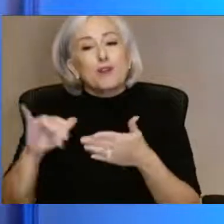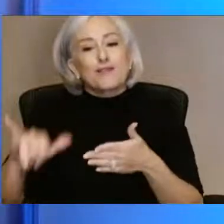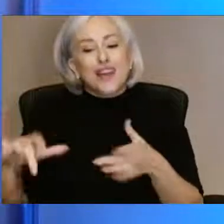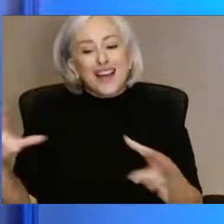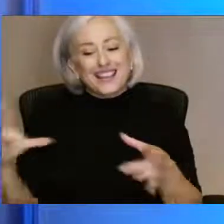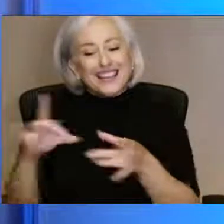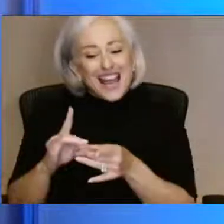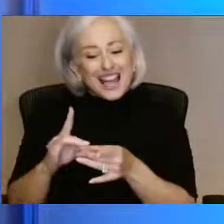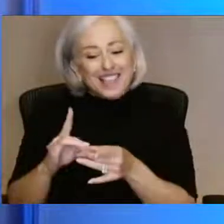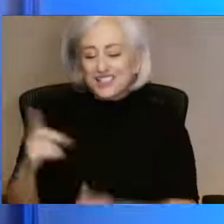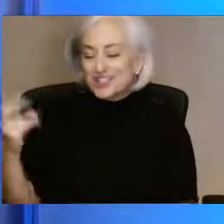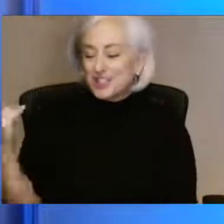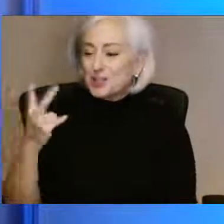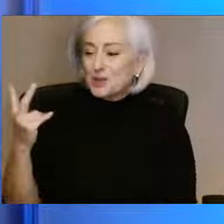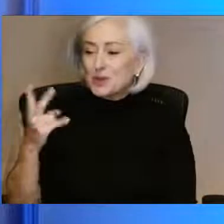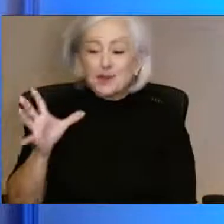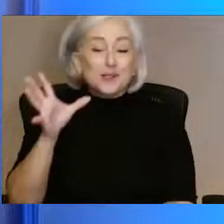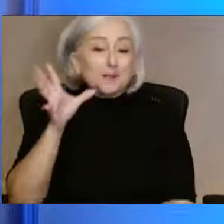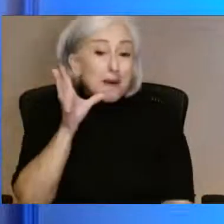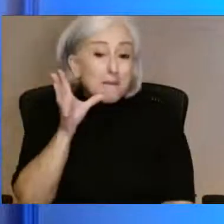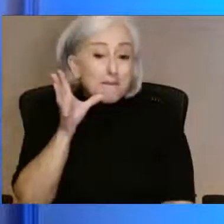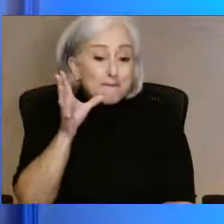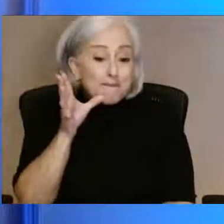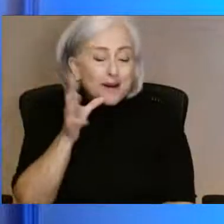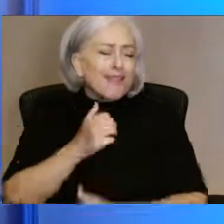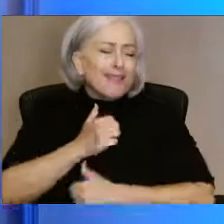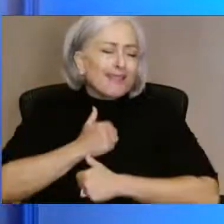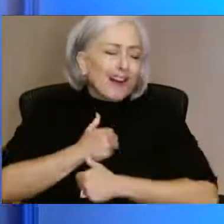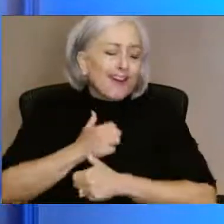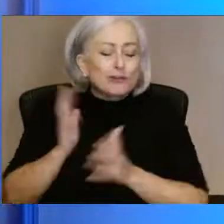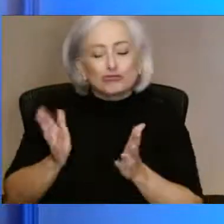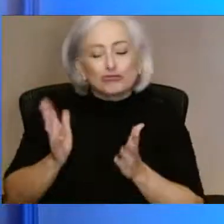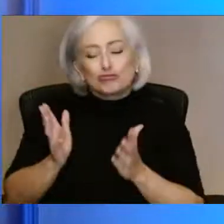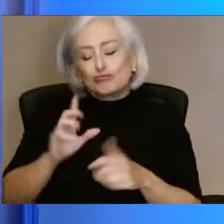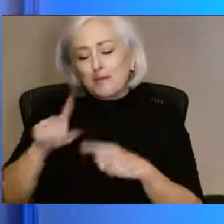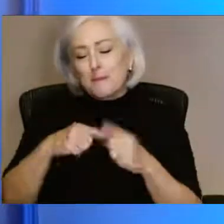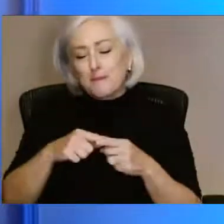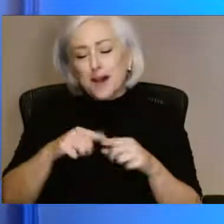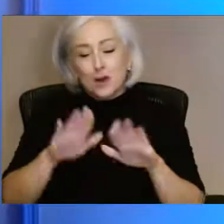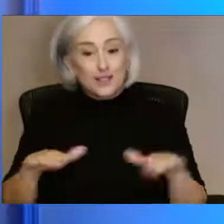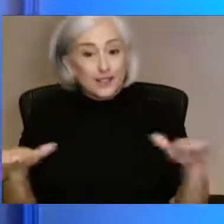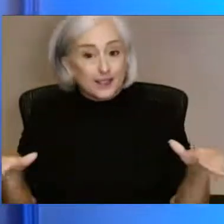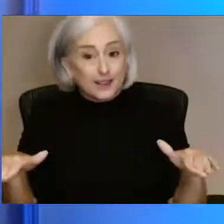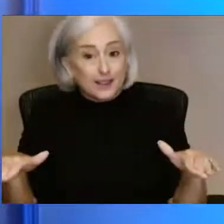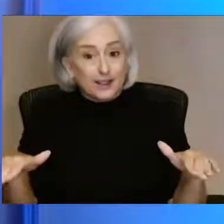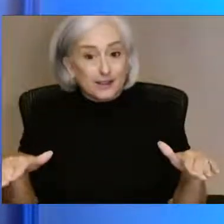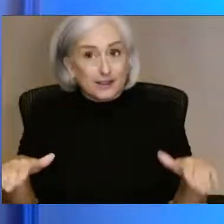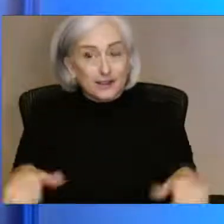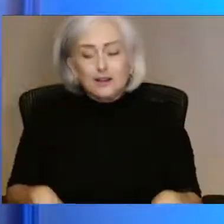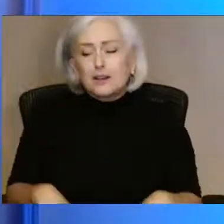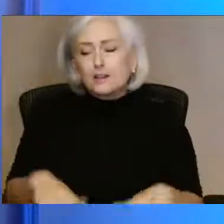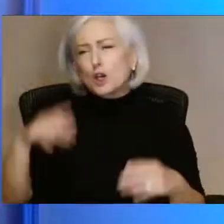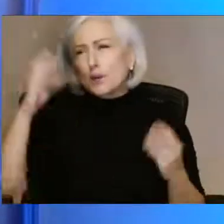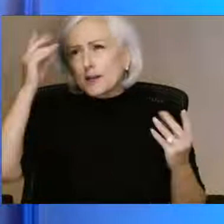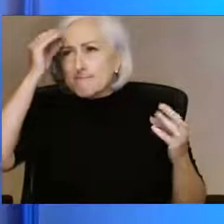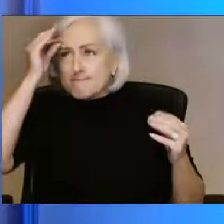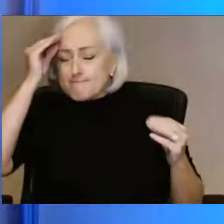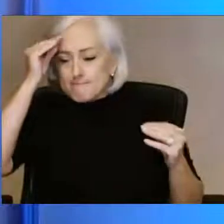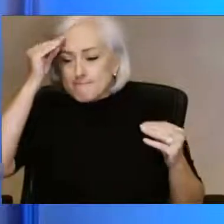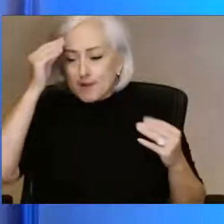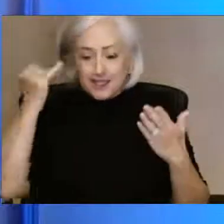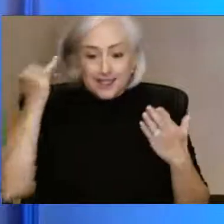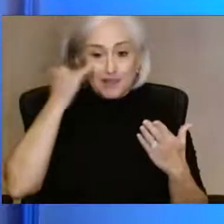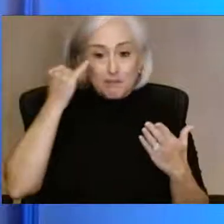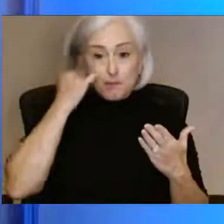love to talk about our kids. And so we really talked through this piece, like what would it look like if she had received a genetic diagnosis, and how would